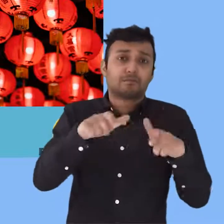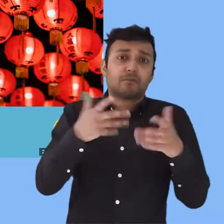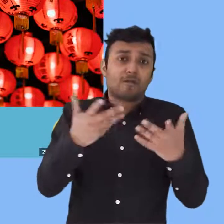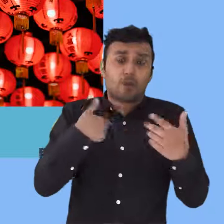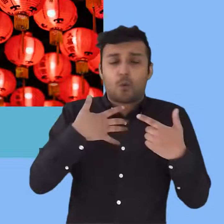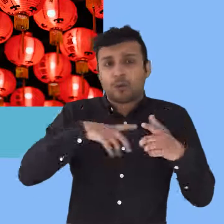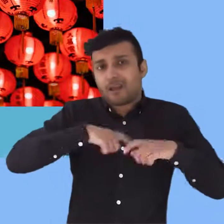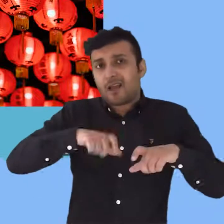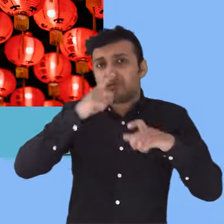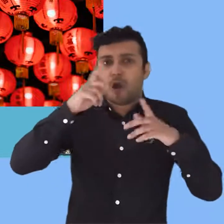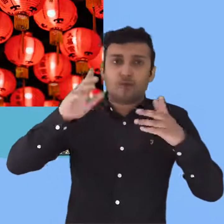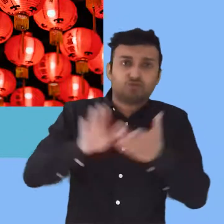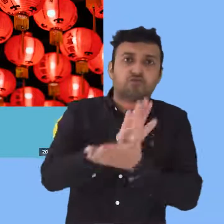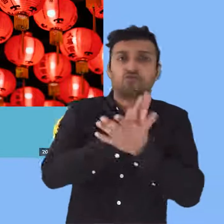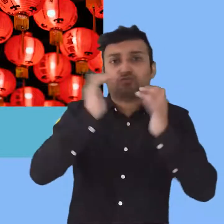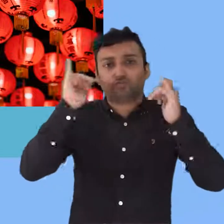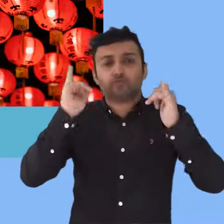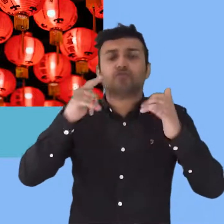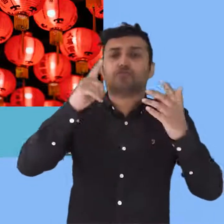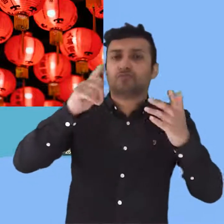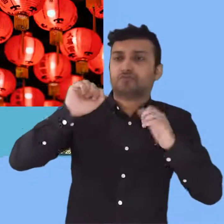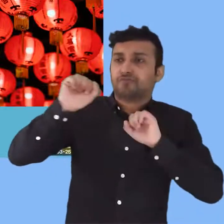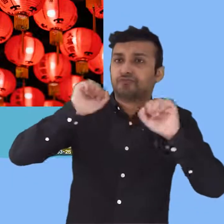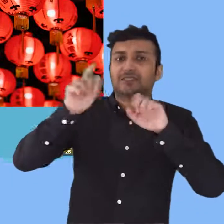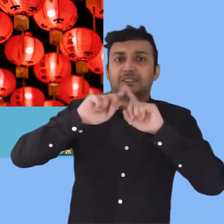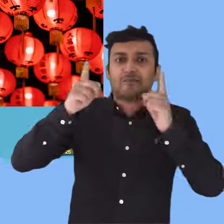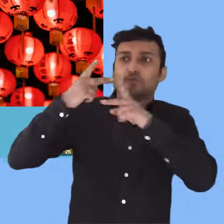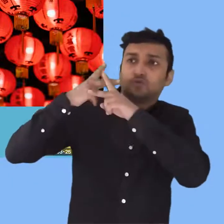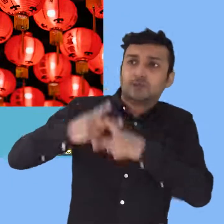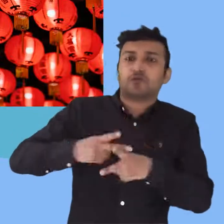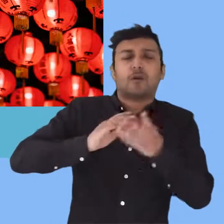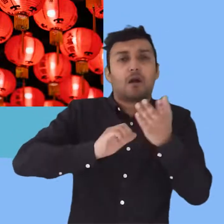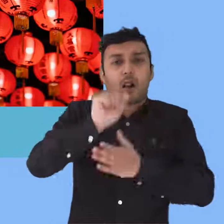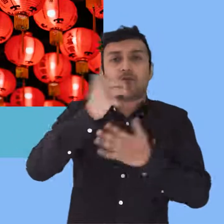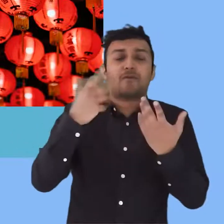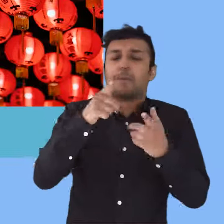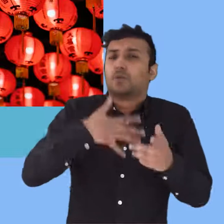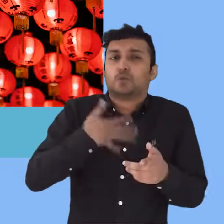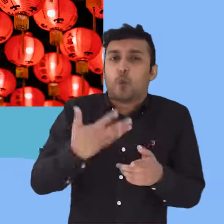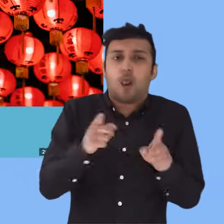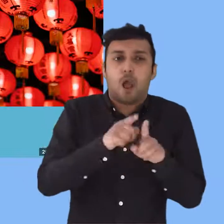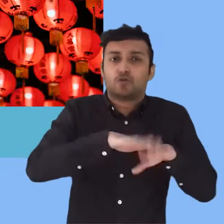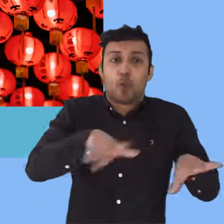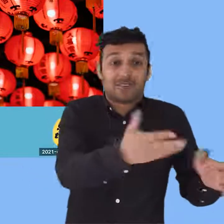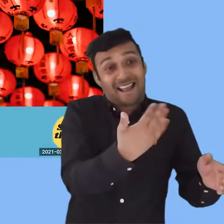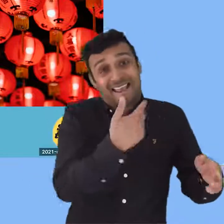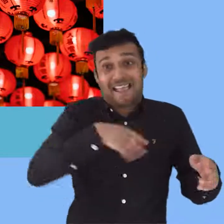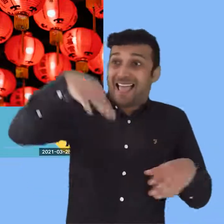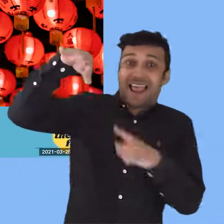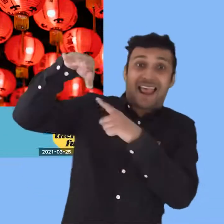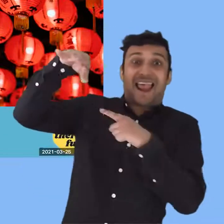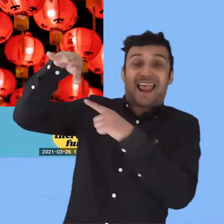traditions, celebrating cultures. But what we want to avoid is tokenizing children or perpetuating